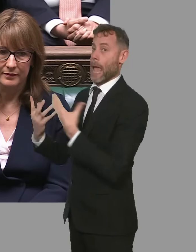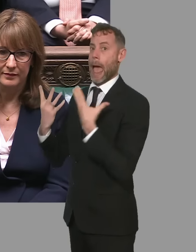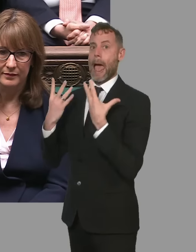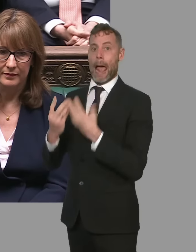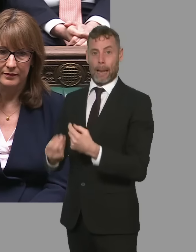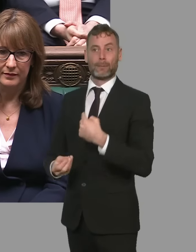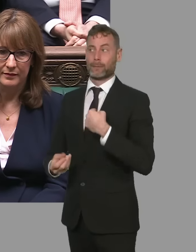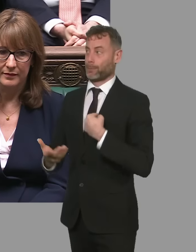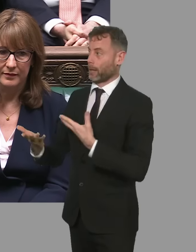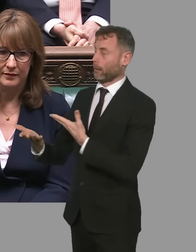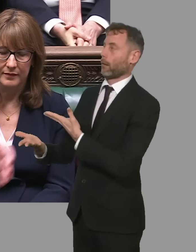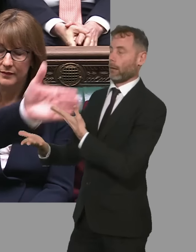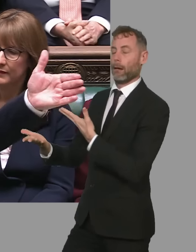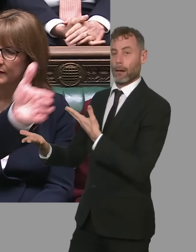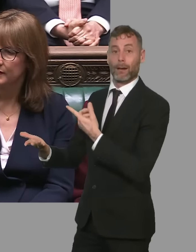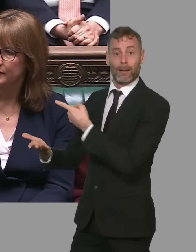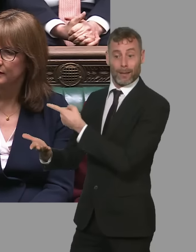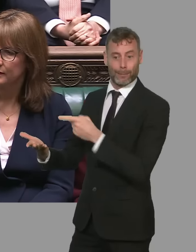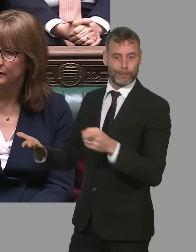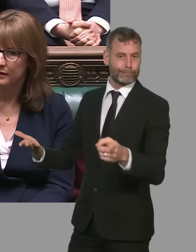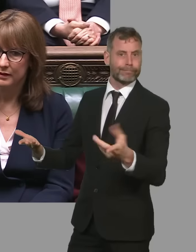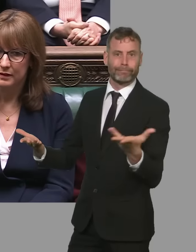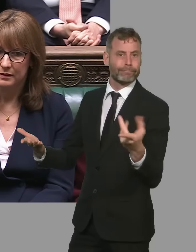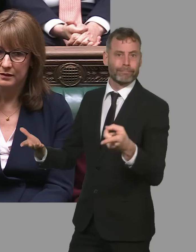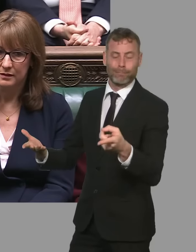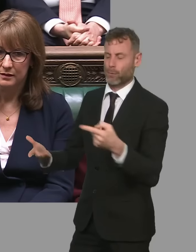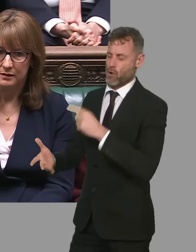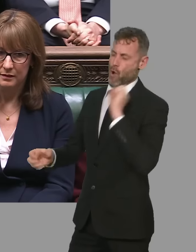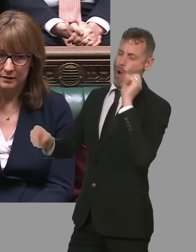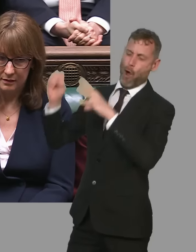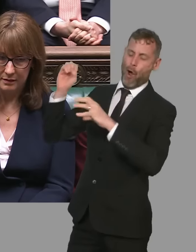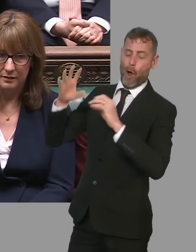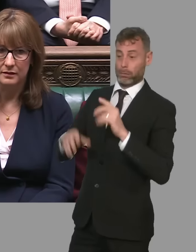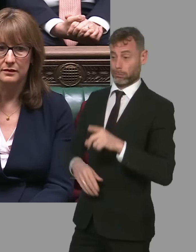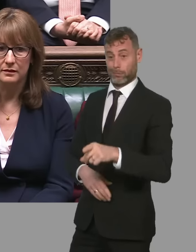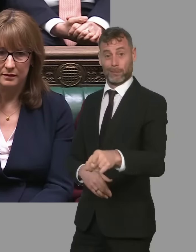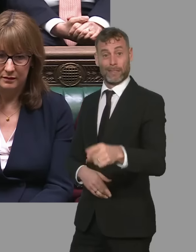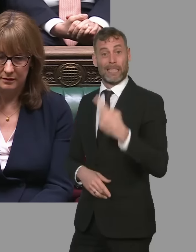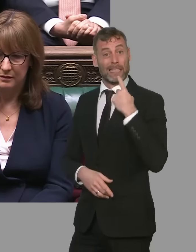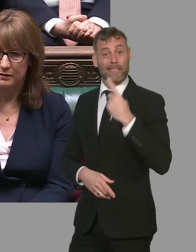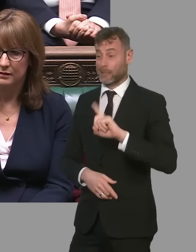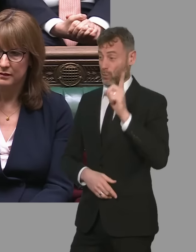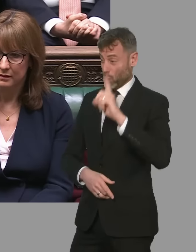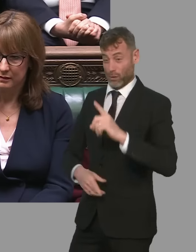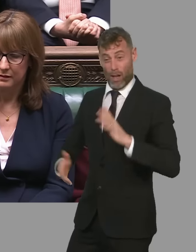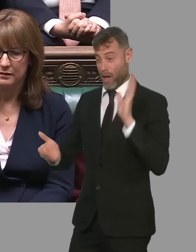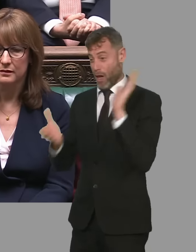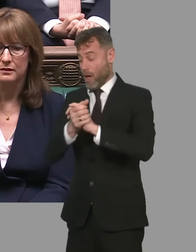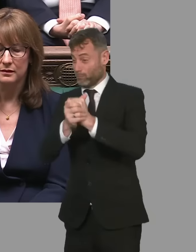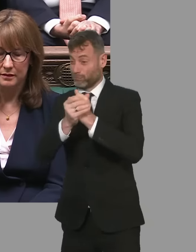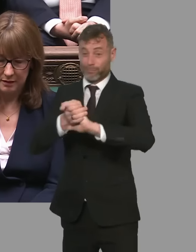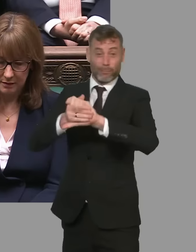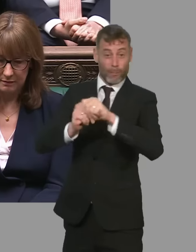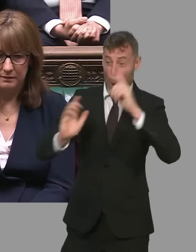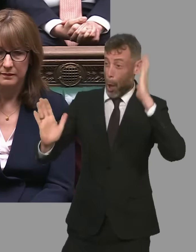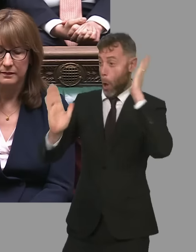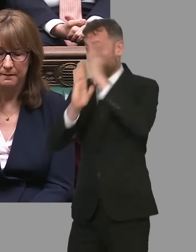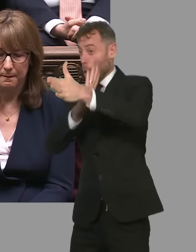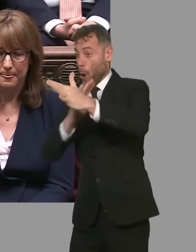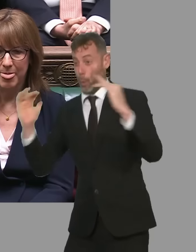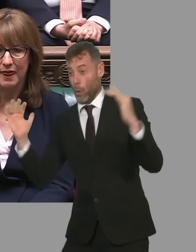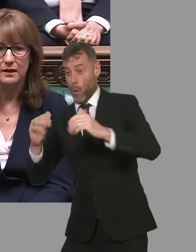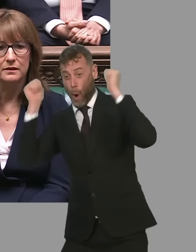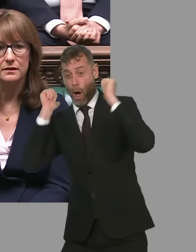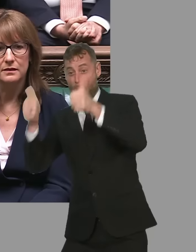It was the leader of their party that said, let's all go to war without thinking through the consequences. We're now discussing the consequences. Mr. Speaker,